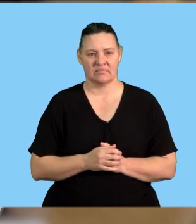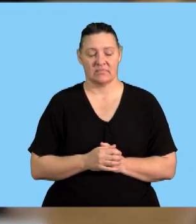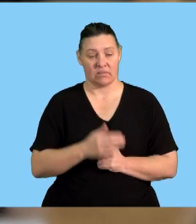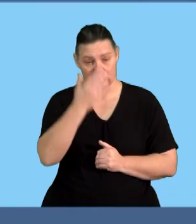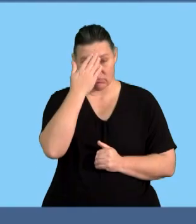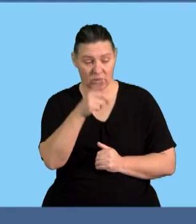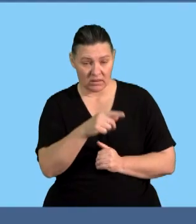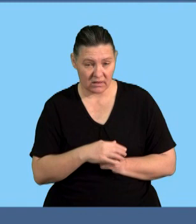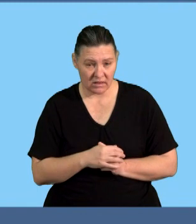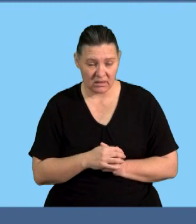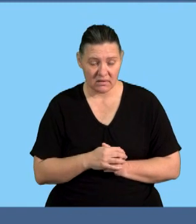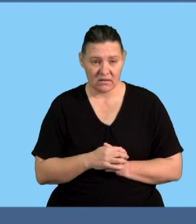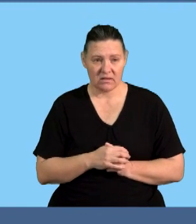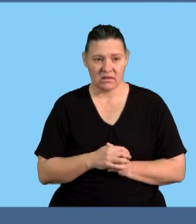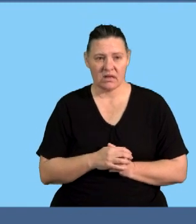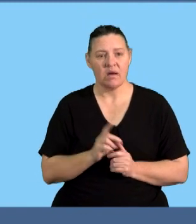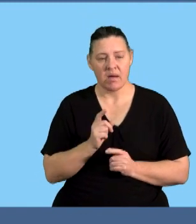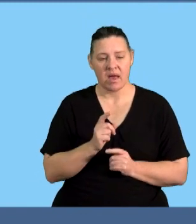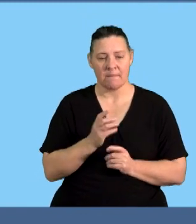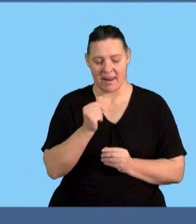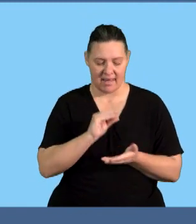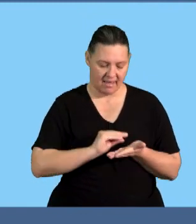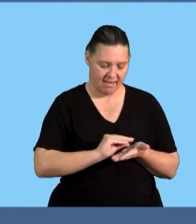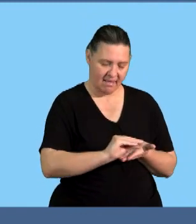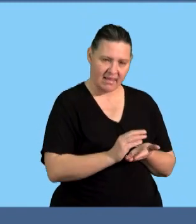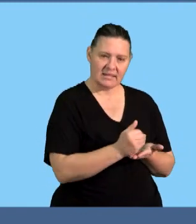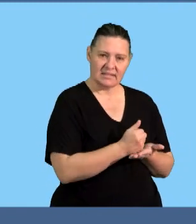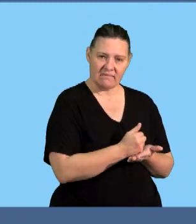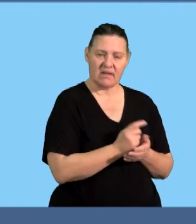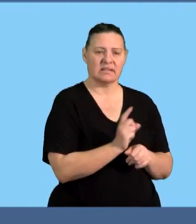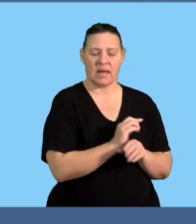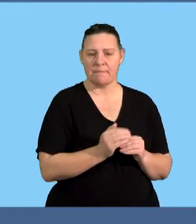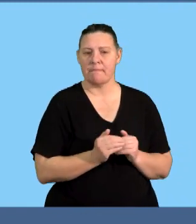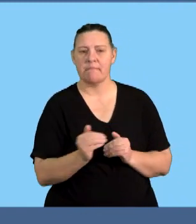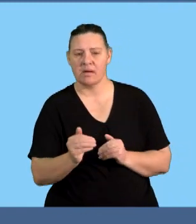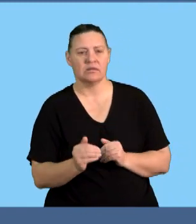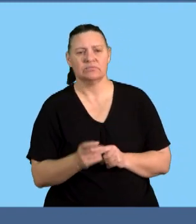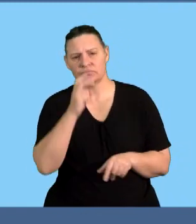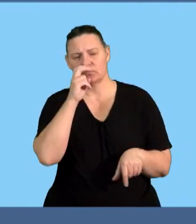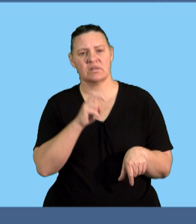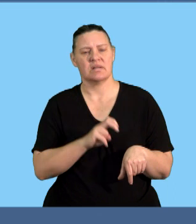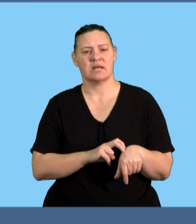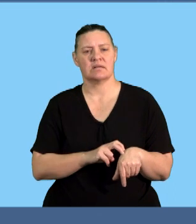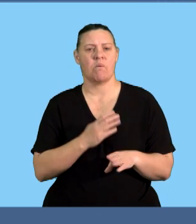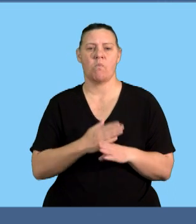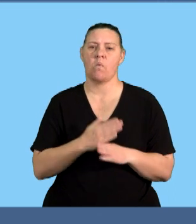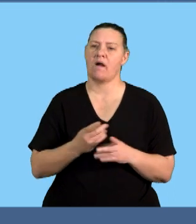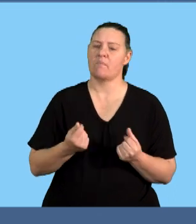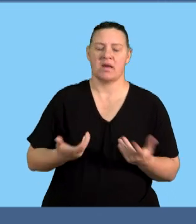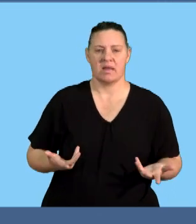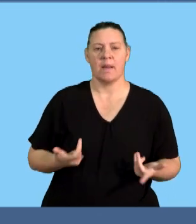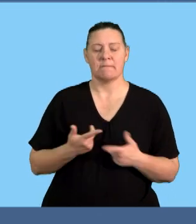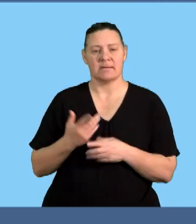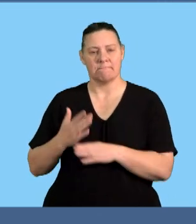Now, did you know when you save and invest money, after some time you won't need to work for your